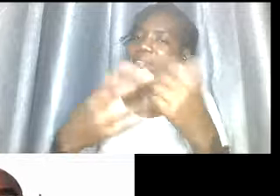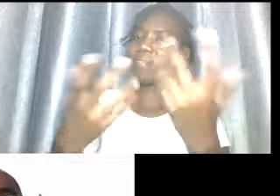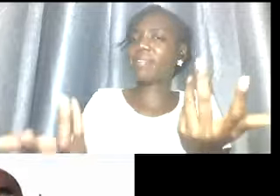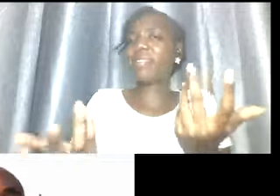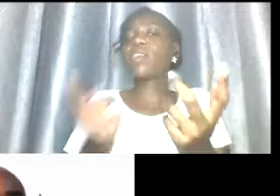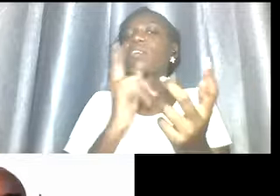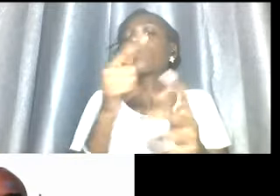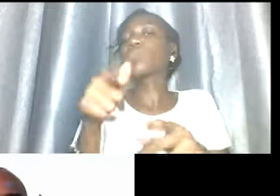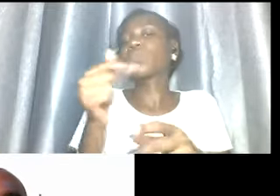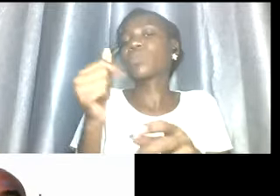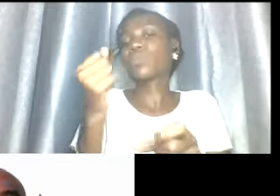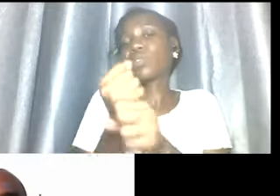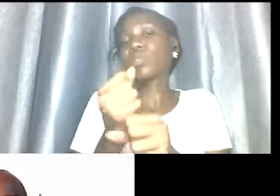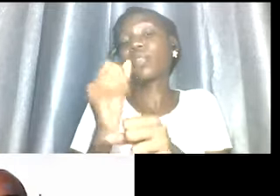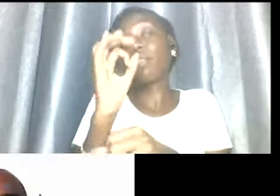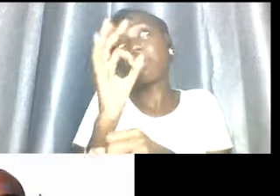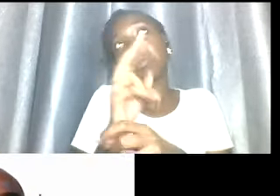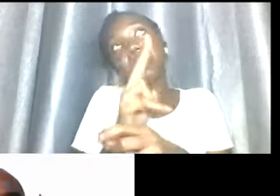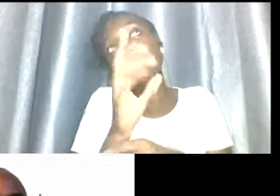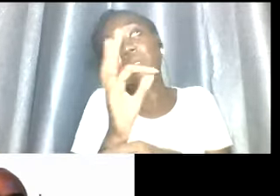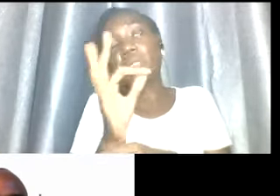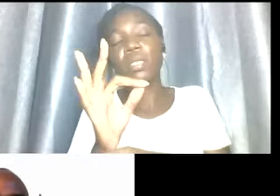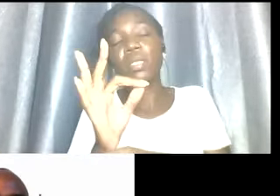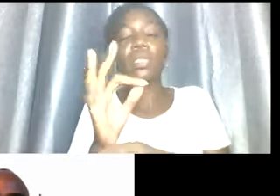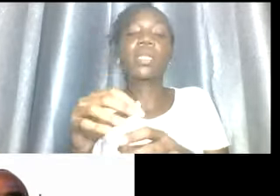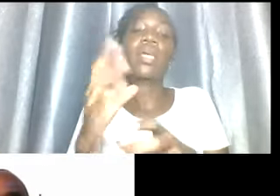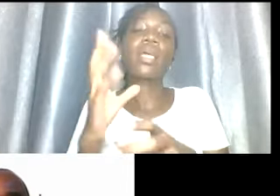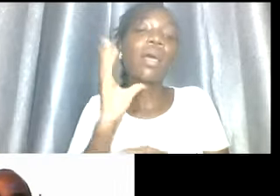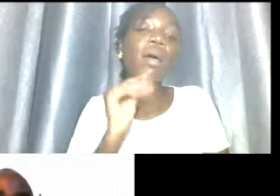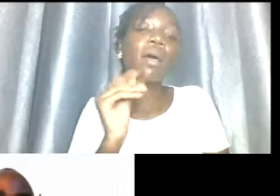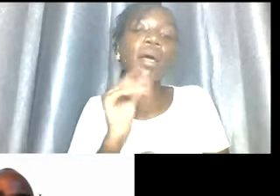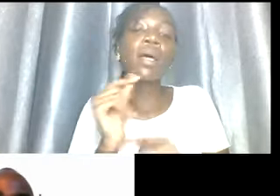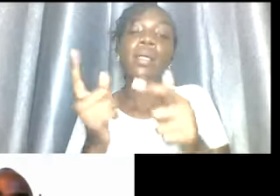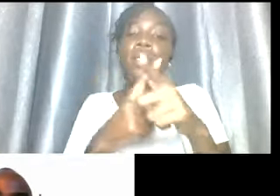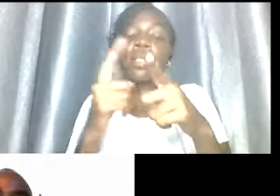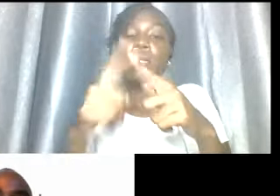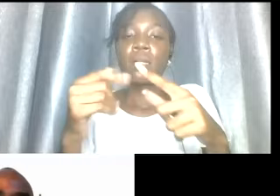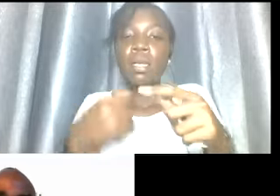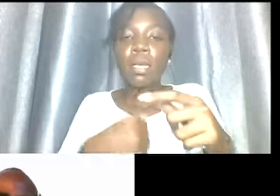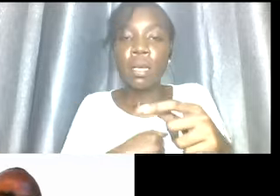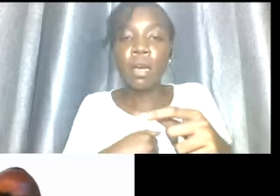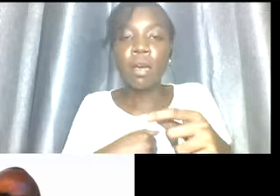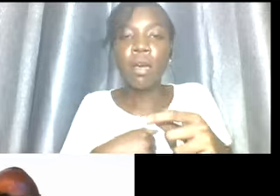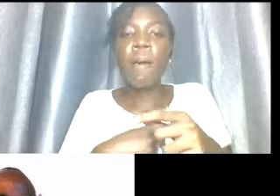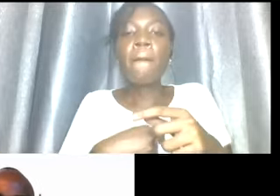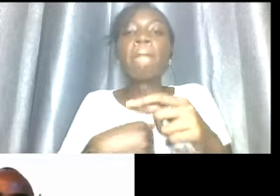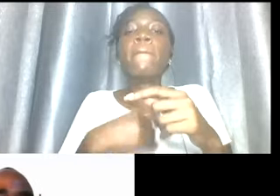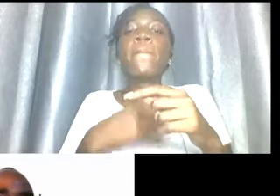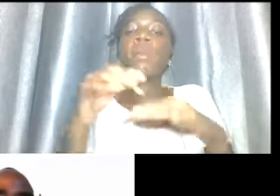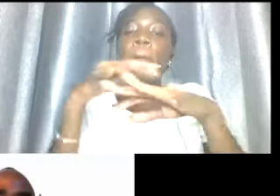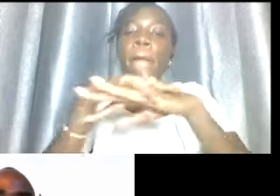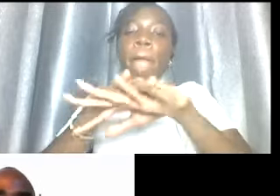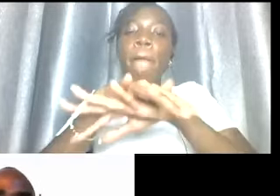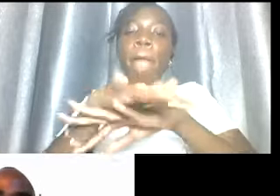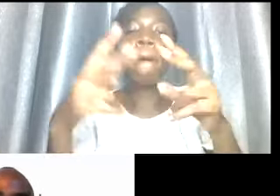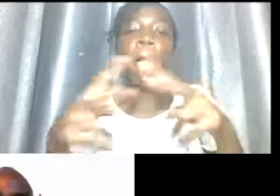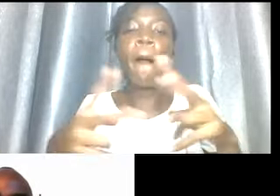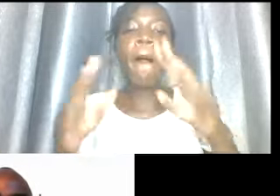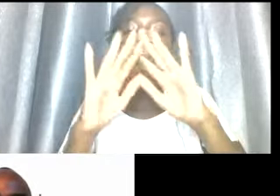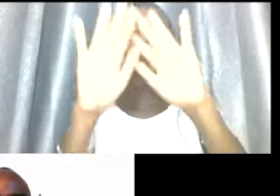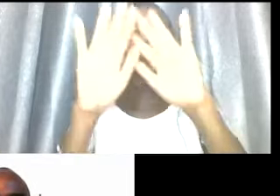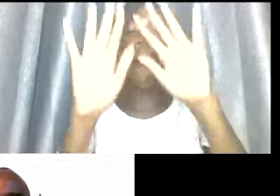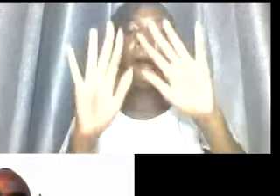3 picks back up. So yes, I saw it pop up in the chat. Diversity is very important in product